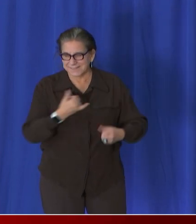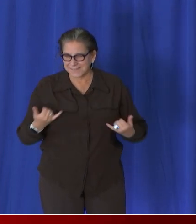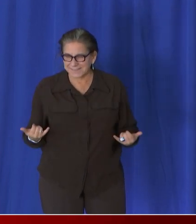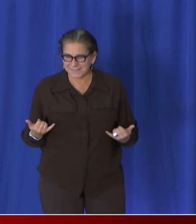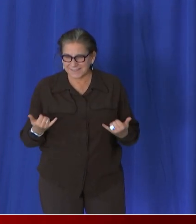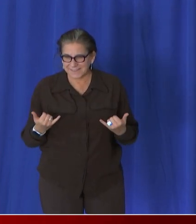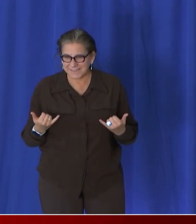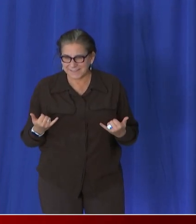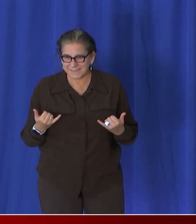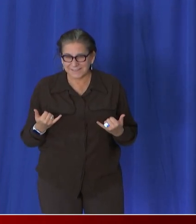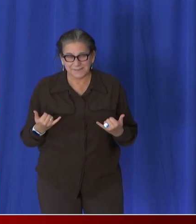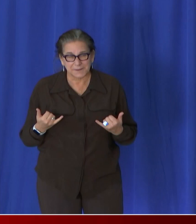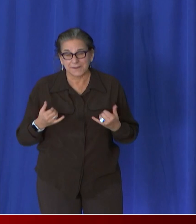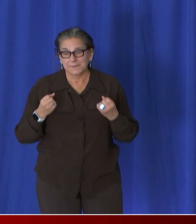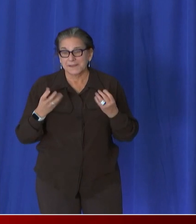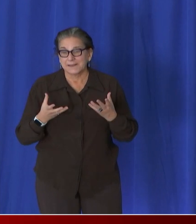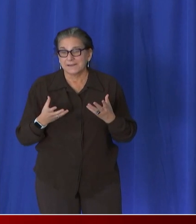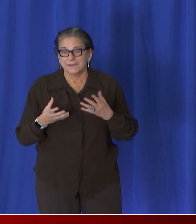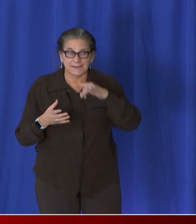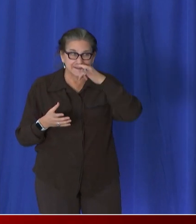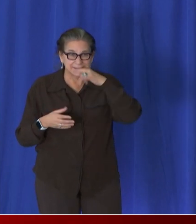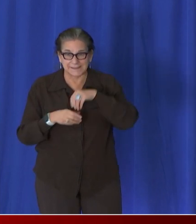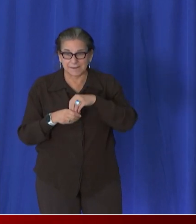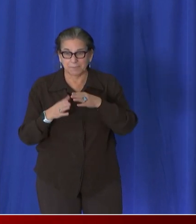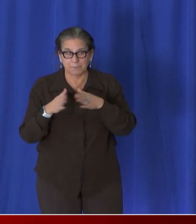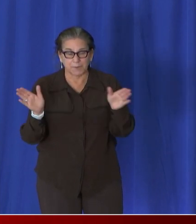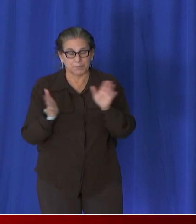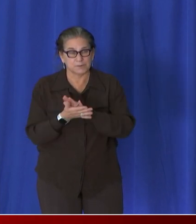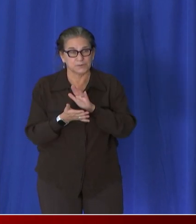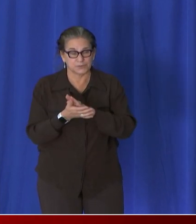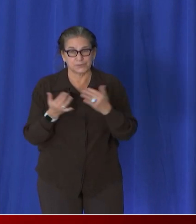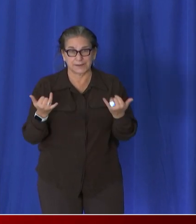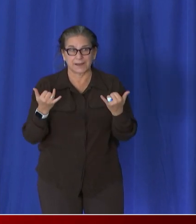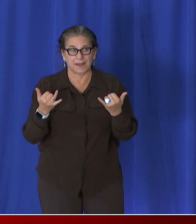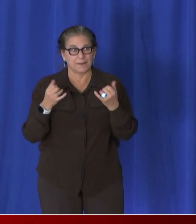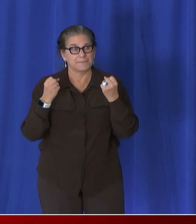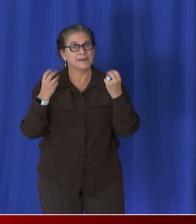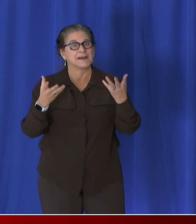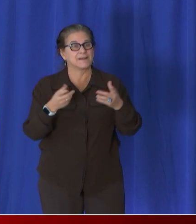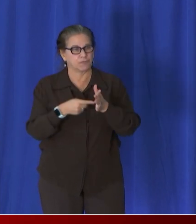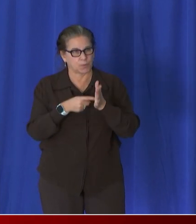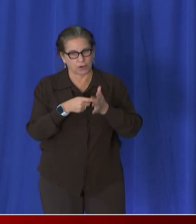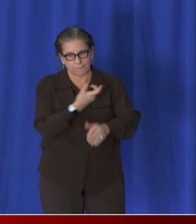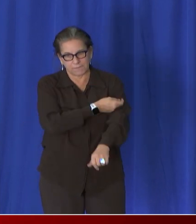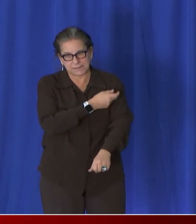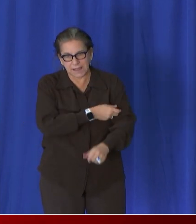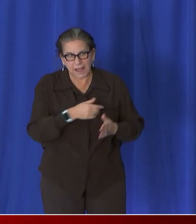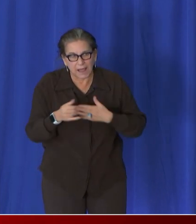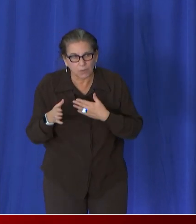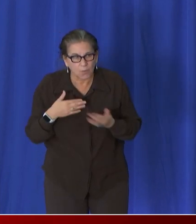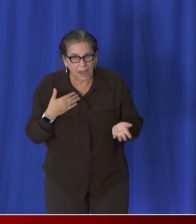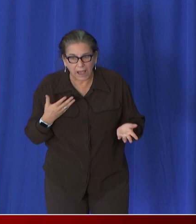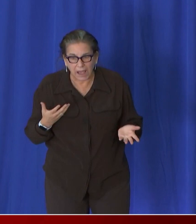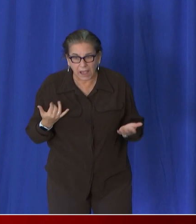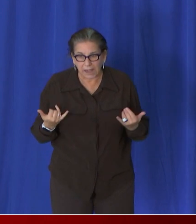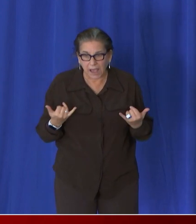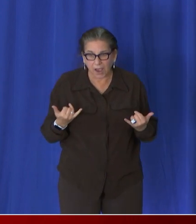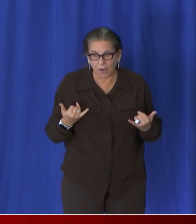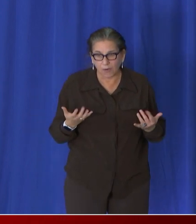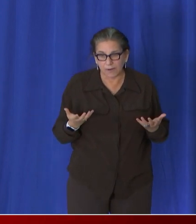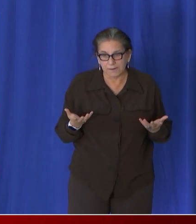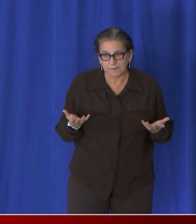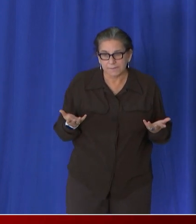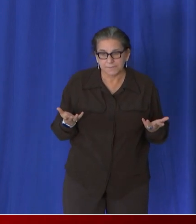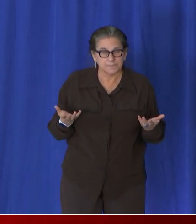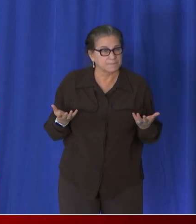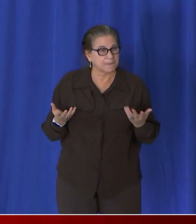it. Why wait? Do it now. And then not only are you going to be ready for school in March and fully